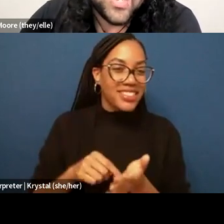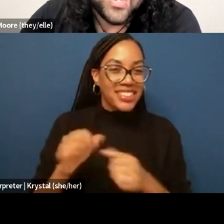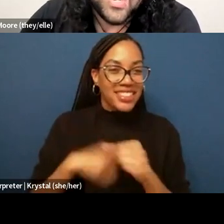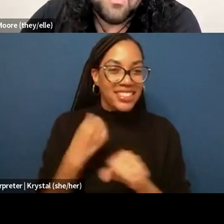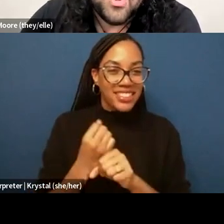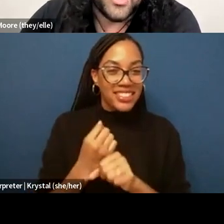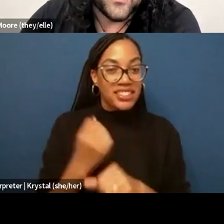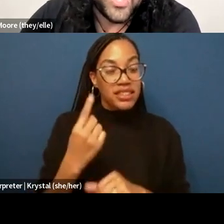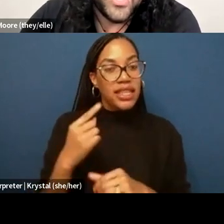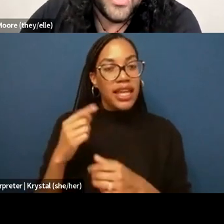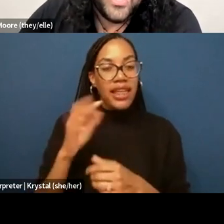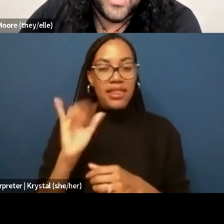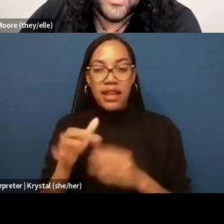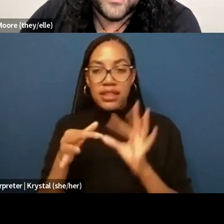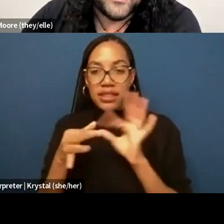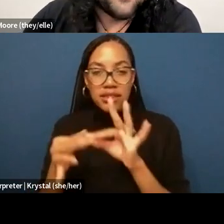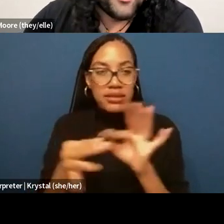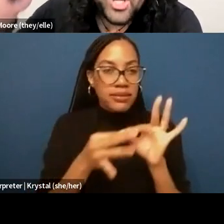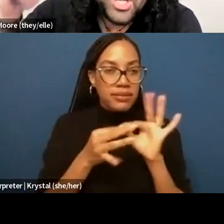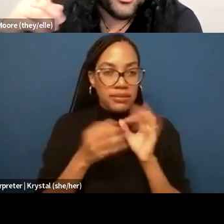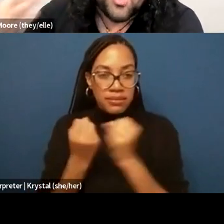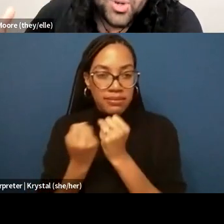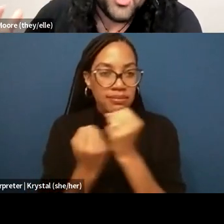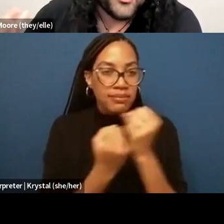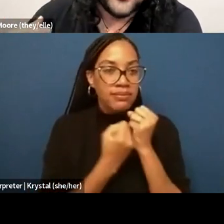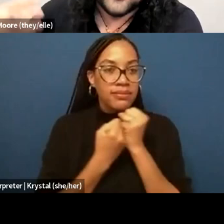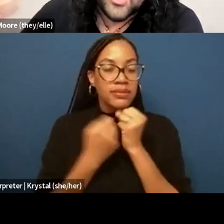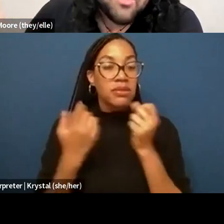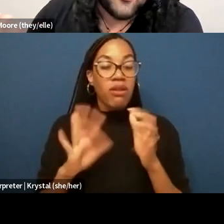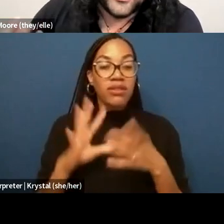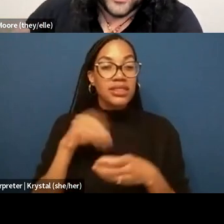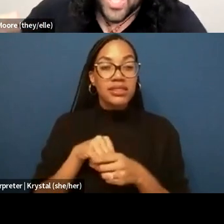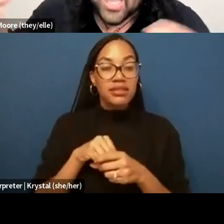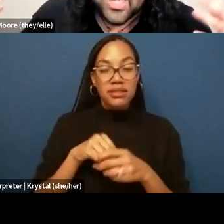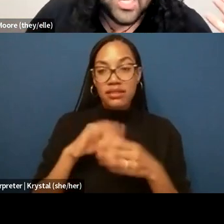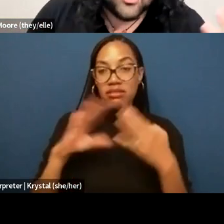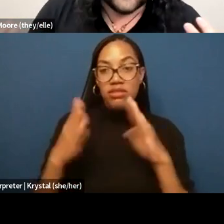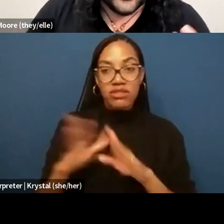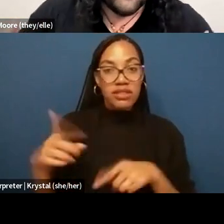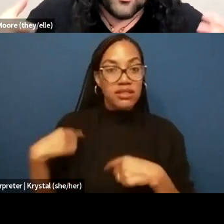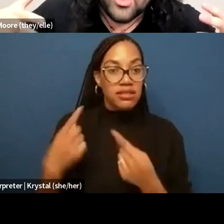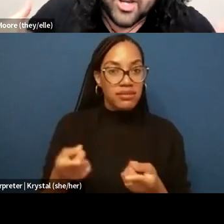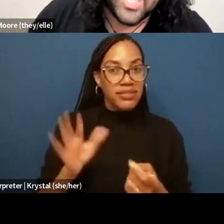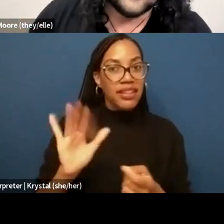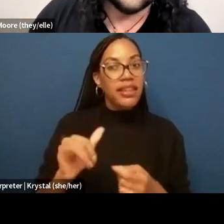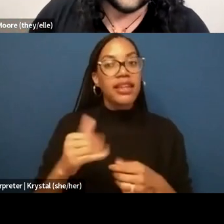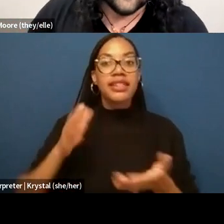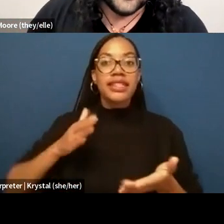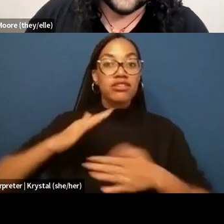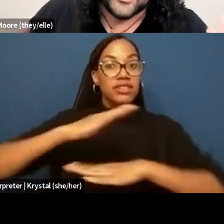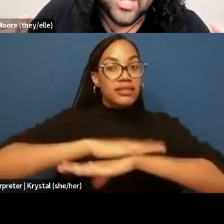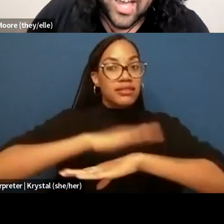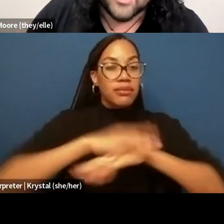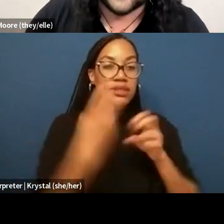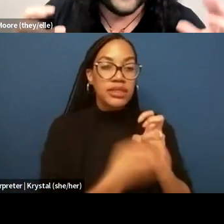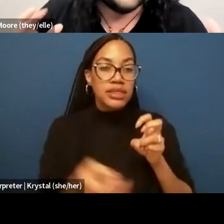that's existed in communities, right? It's working through suffering at the kitchen table with your hands in the